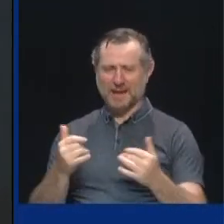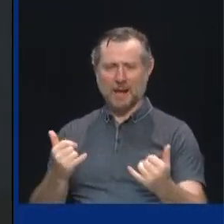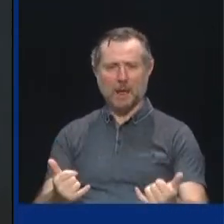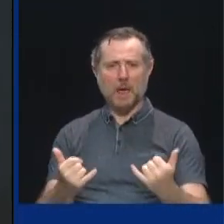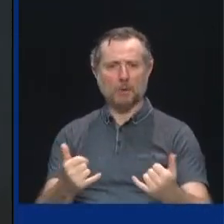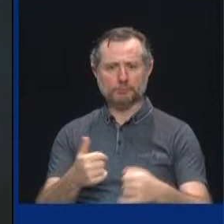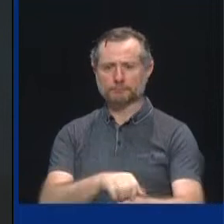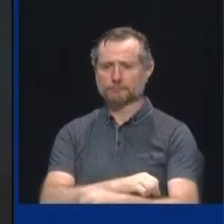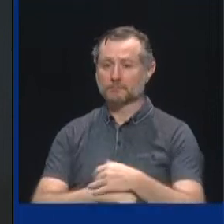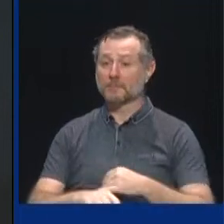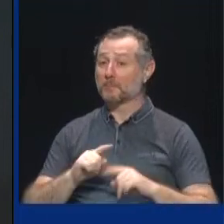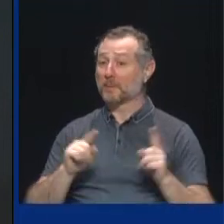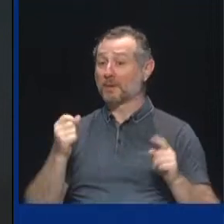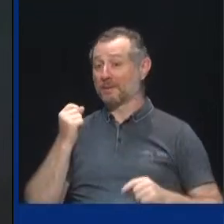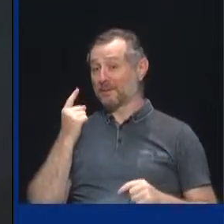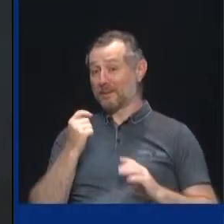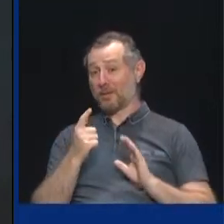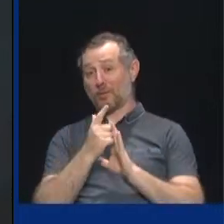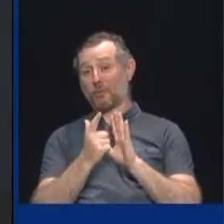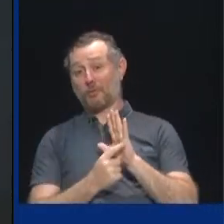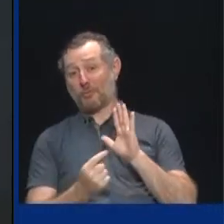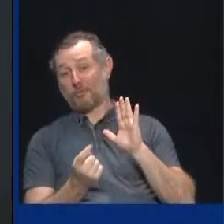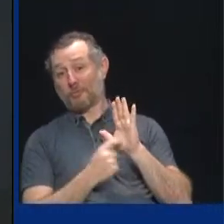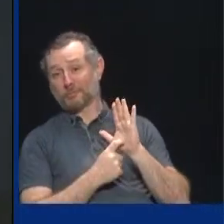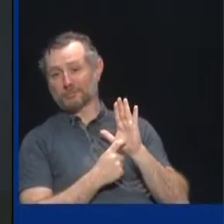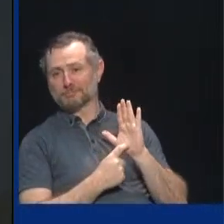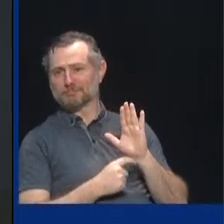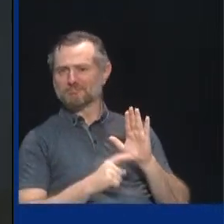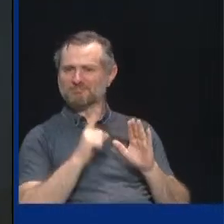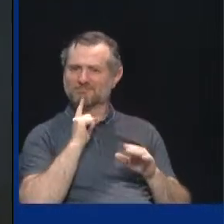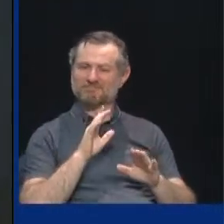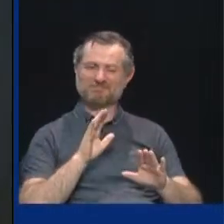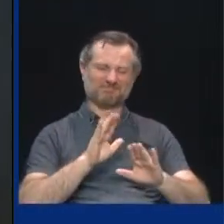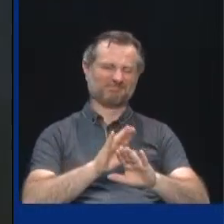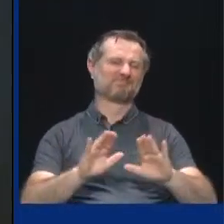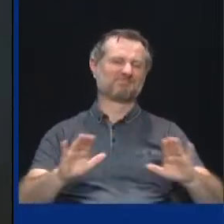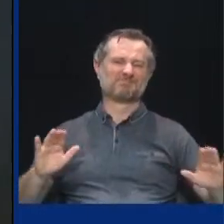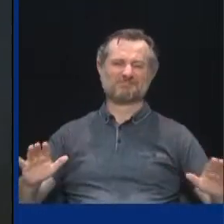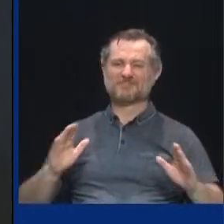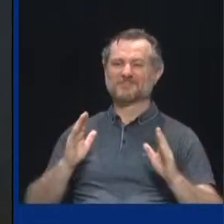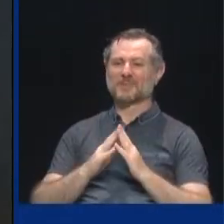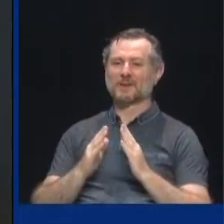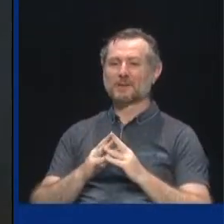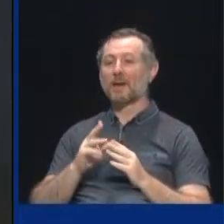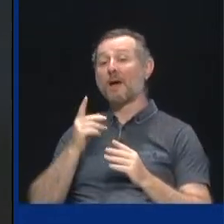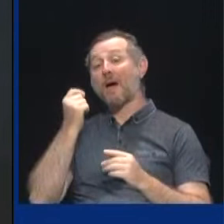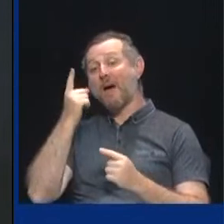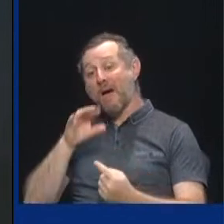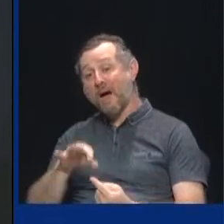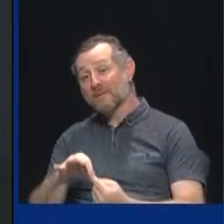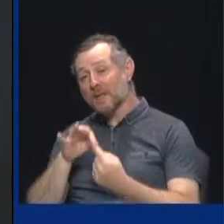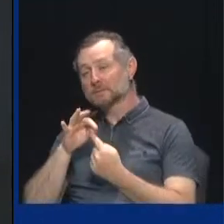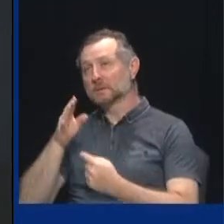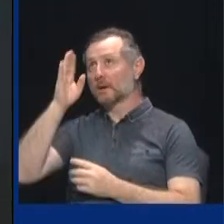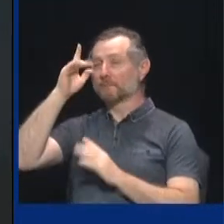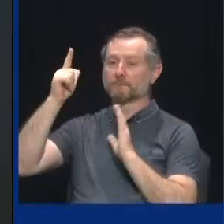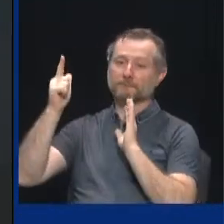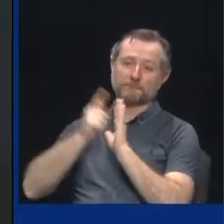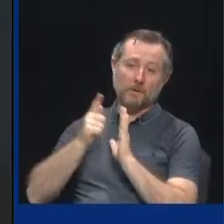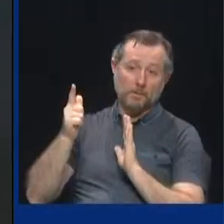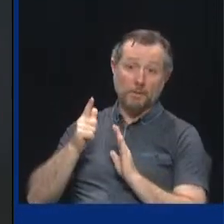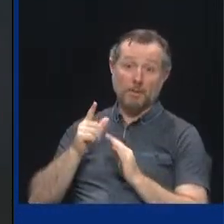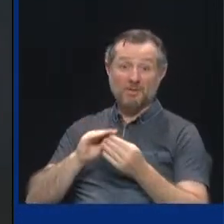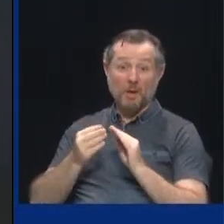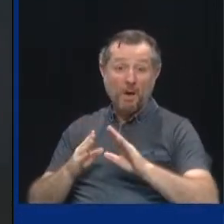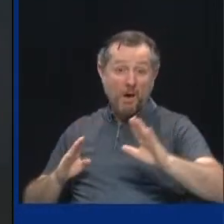by law, it is a local decision, unless, God forbid, the numbers get so bad,